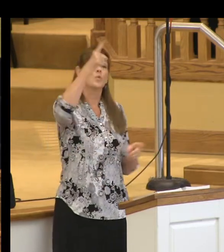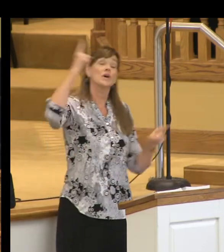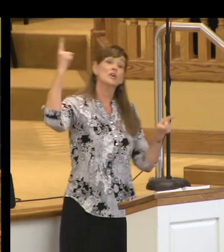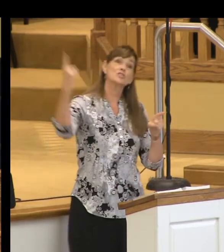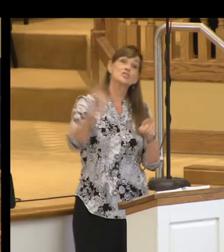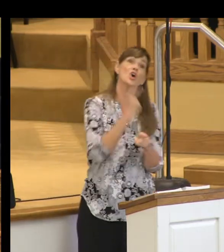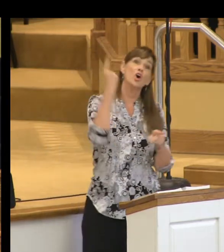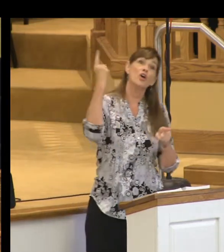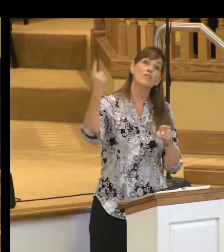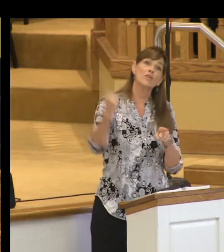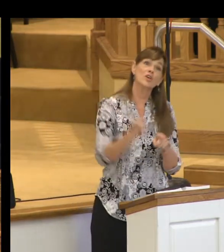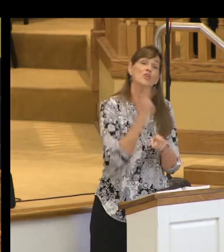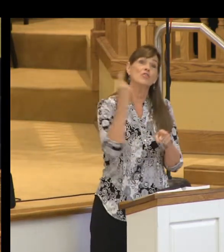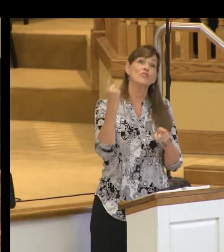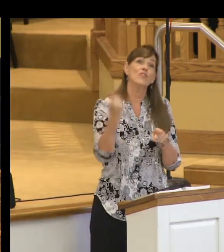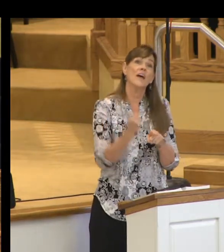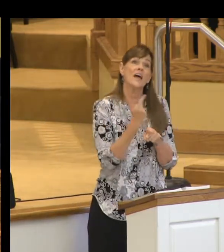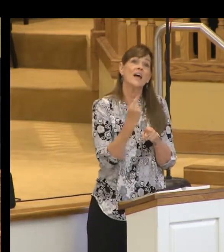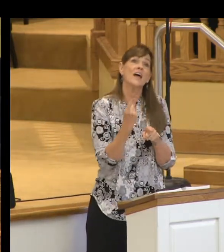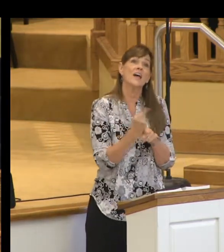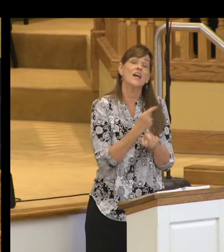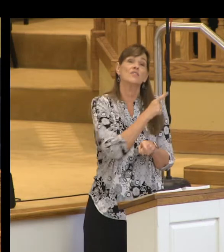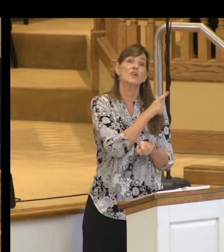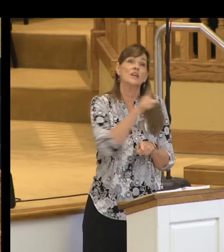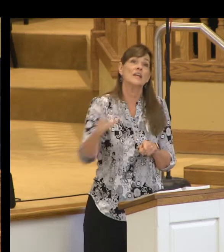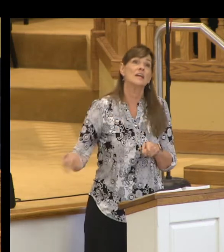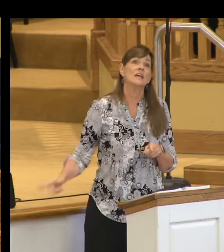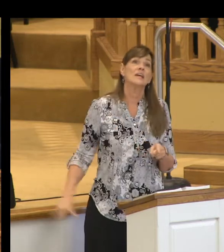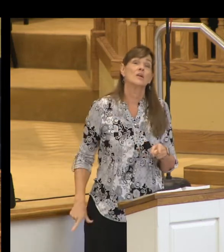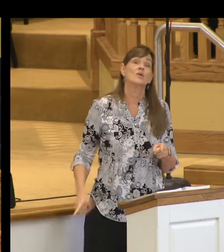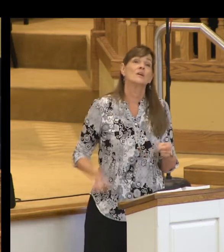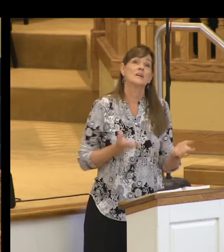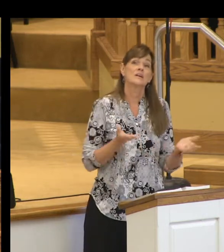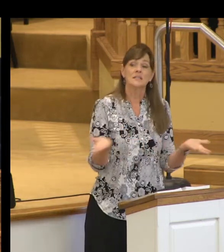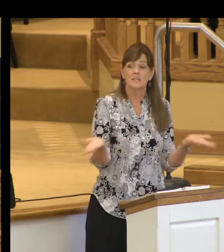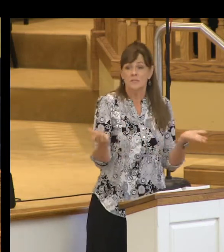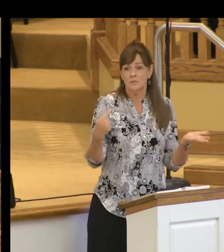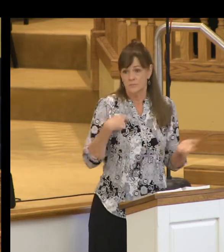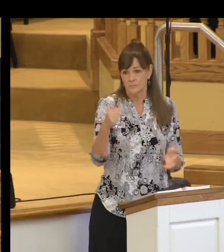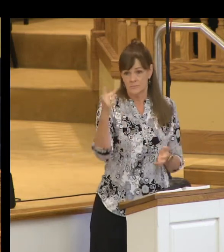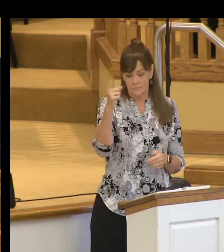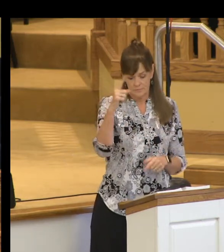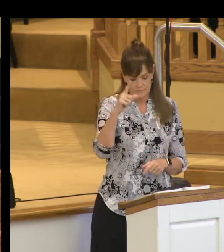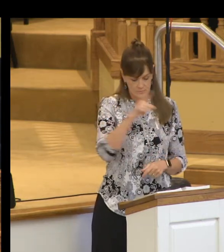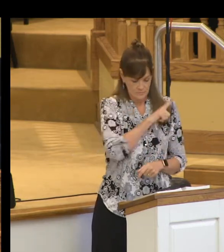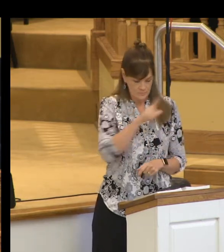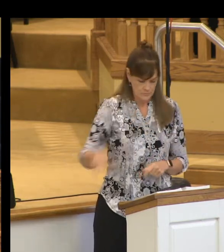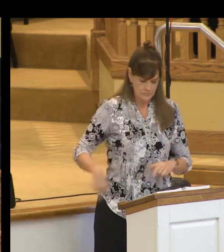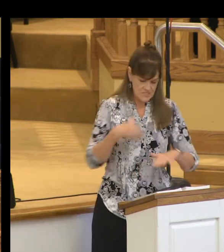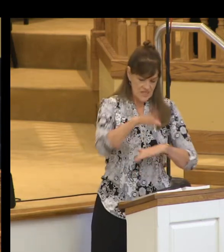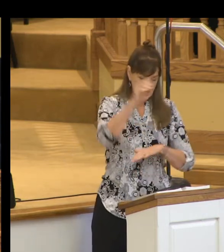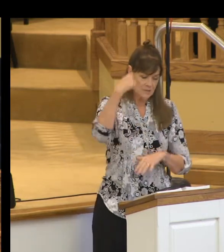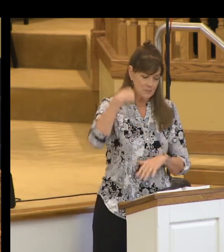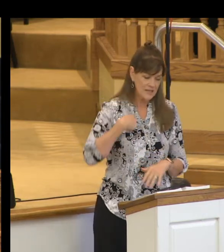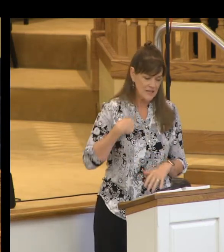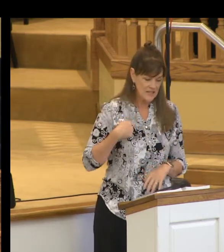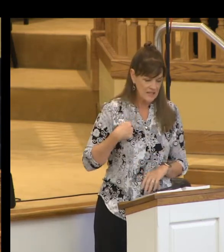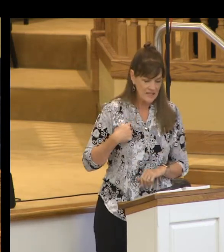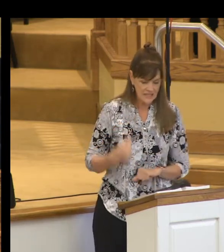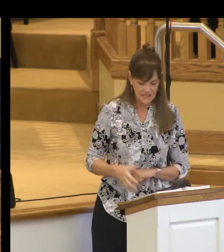I will serve you faithfully. Here am I, Lord, send